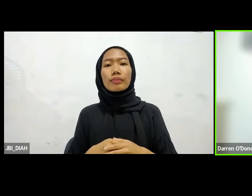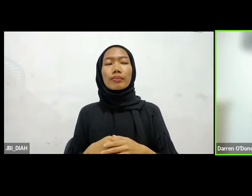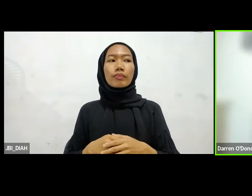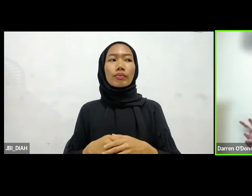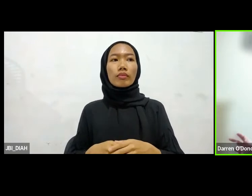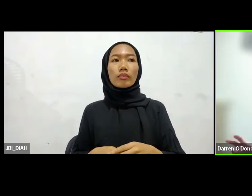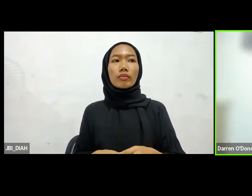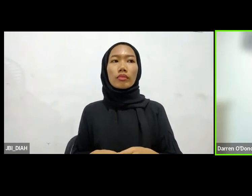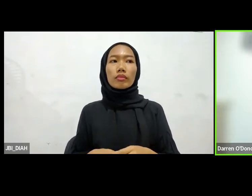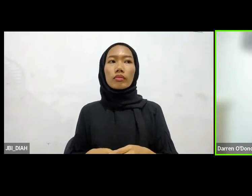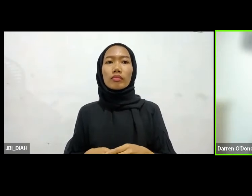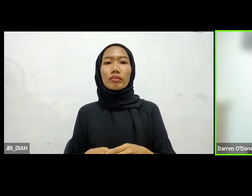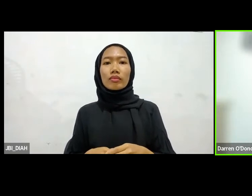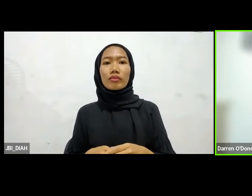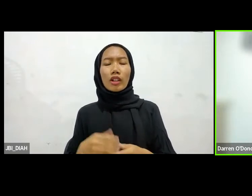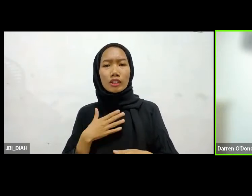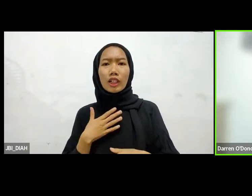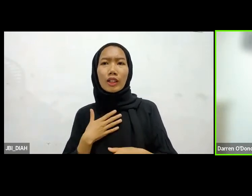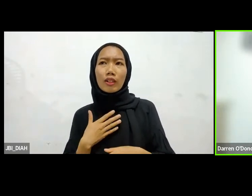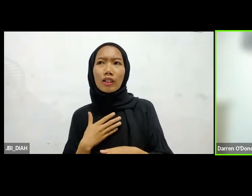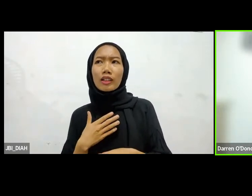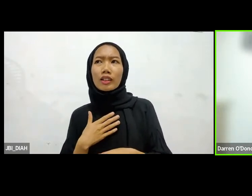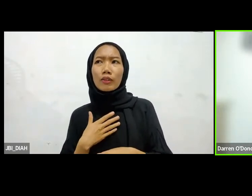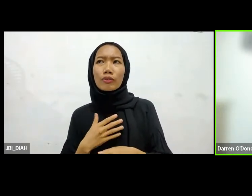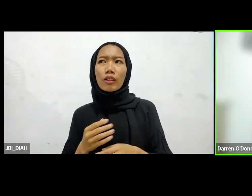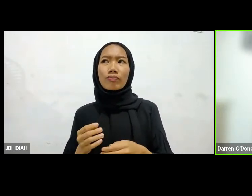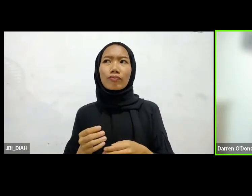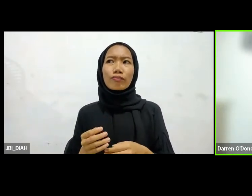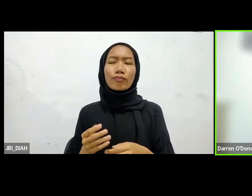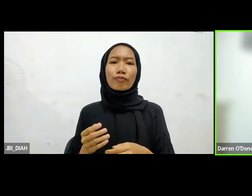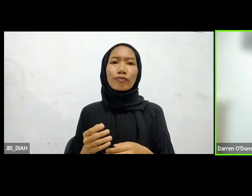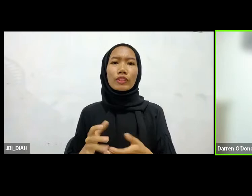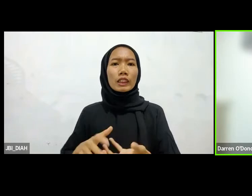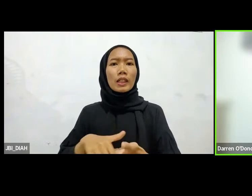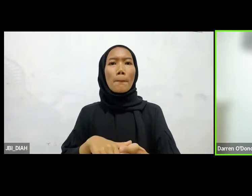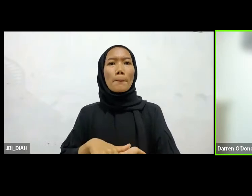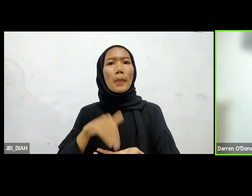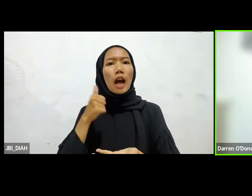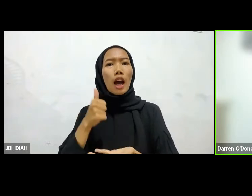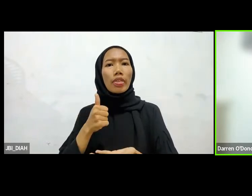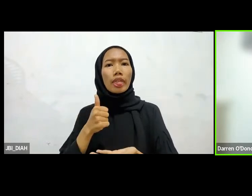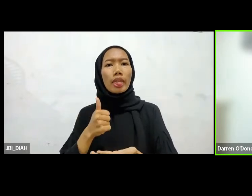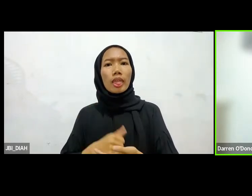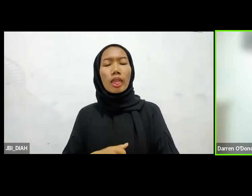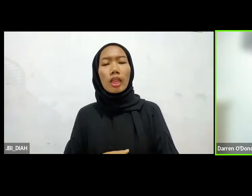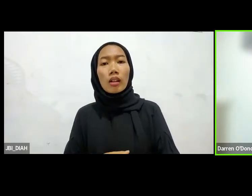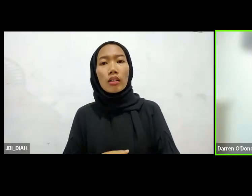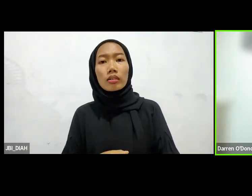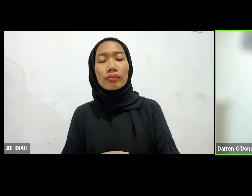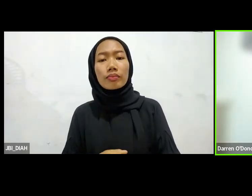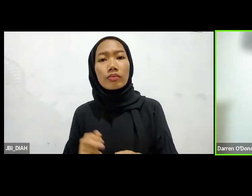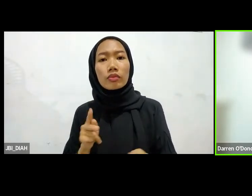the Australian presenters to the Indonesian presenters, I just wanted to give those 5